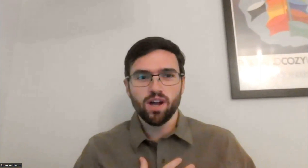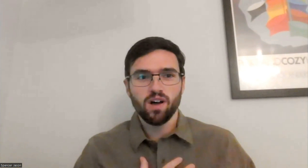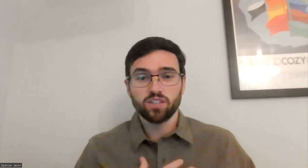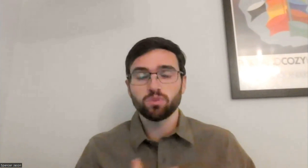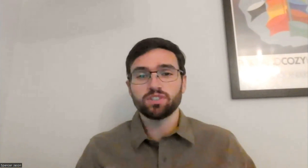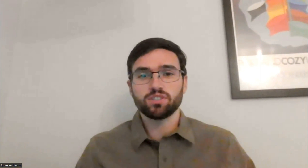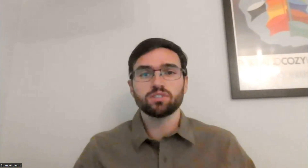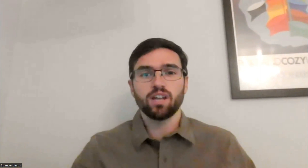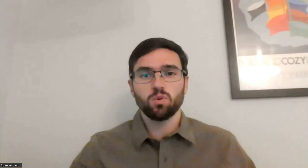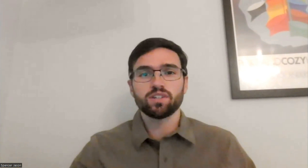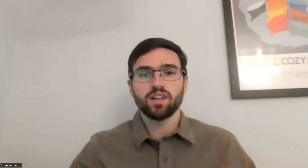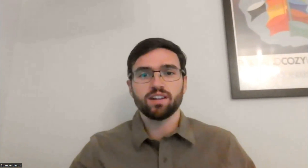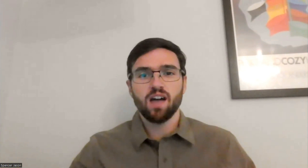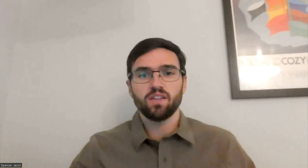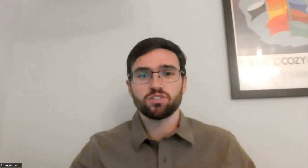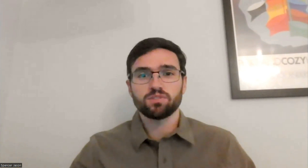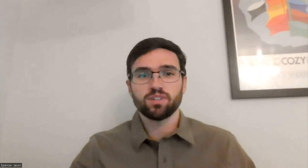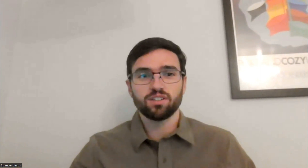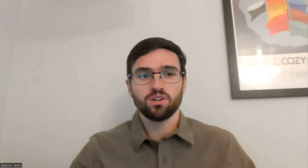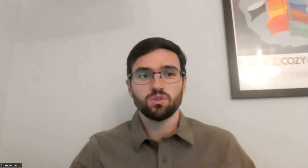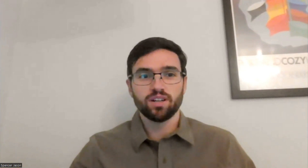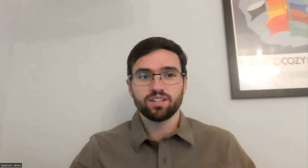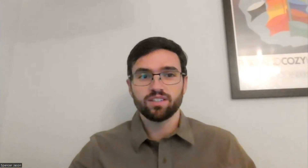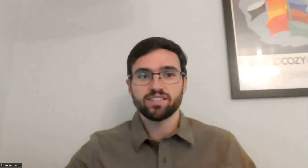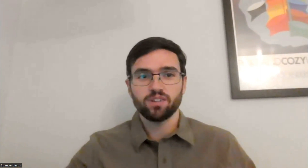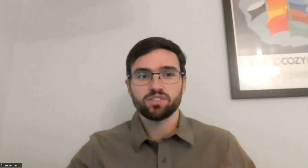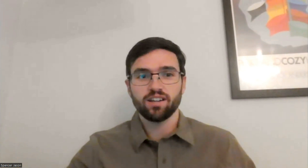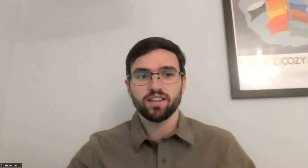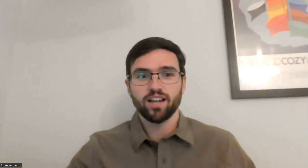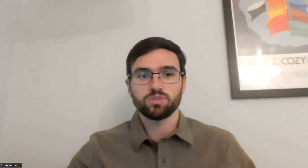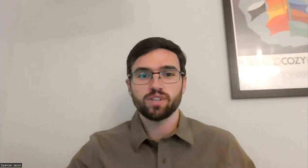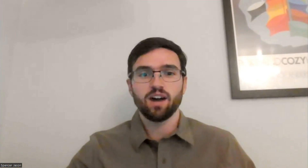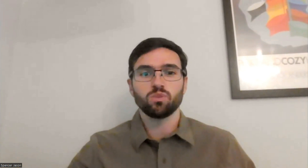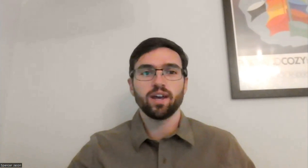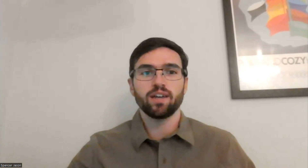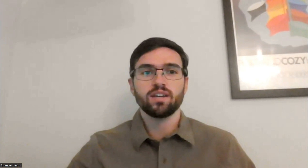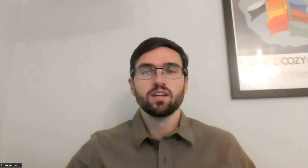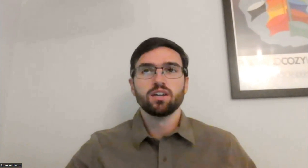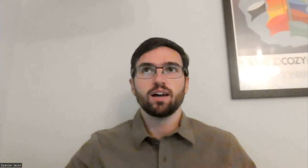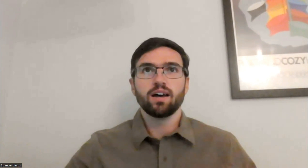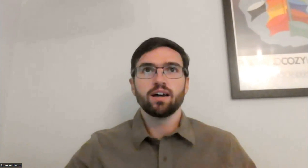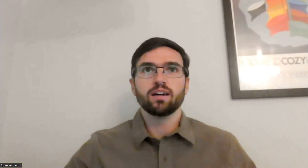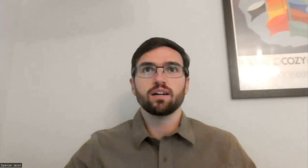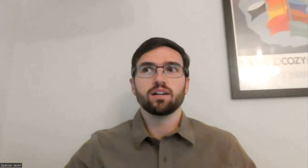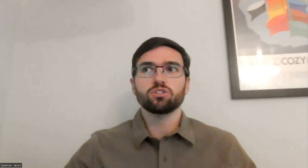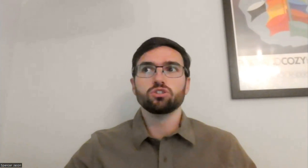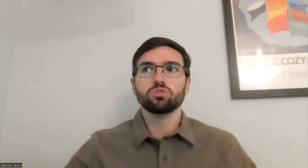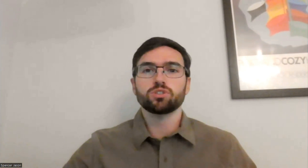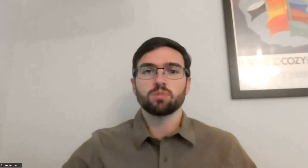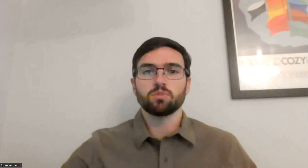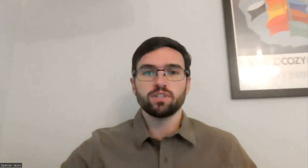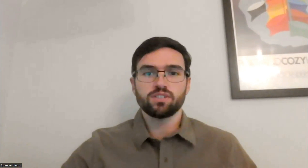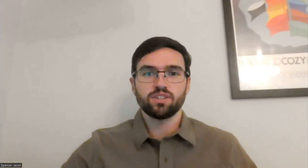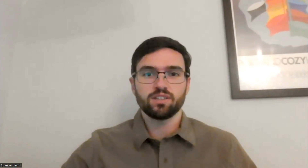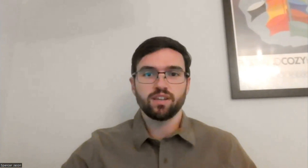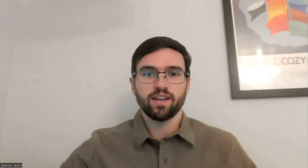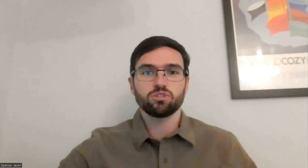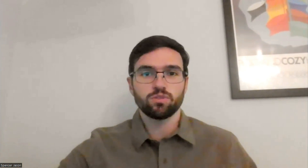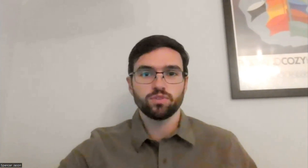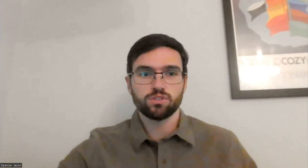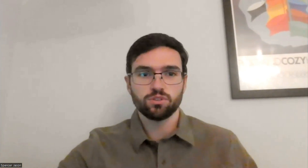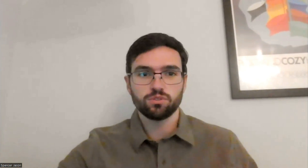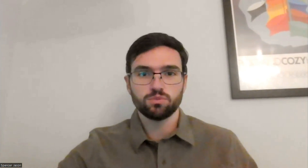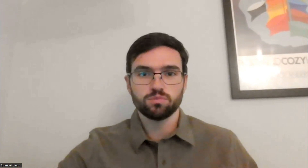introverted as well. That's one of the skills that I worked on in college, in class, outside of class, was how do I do some of these things